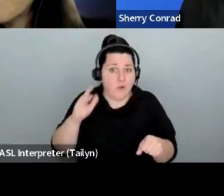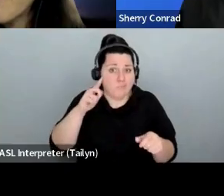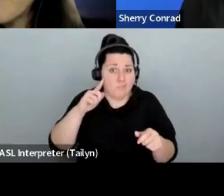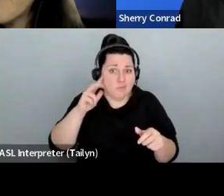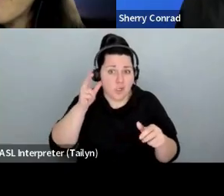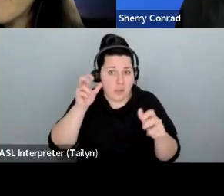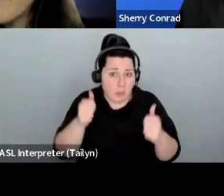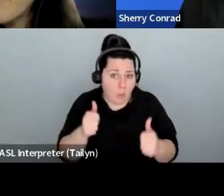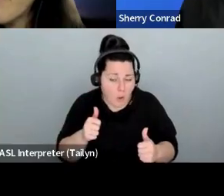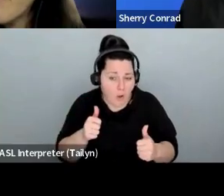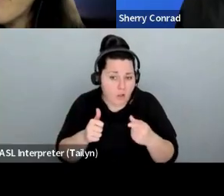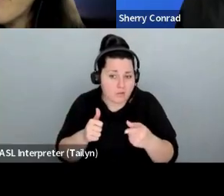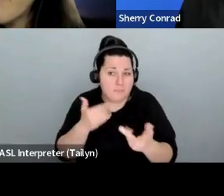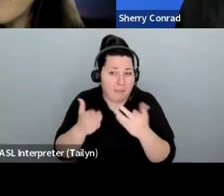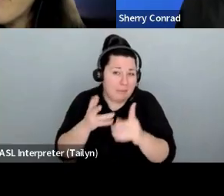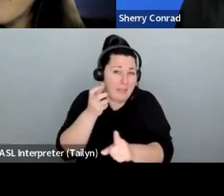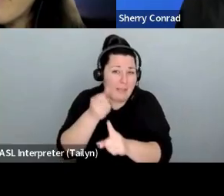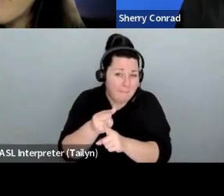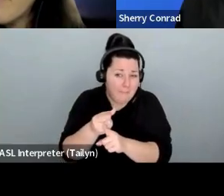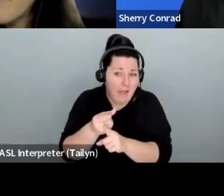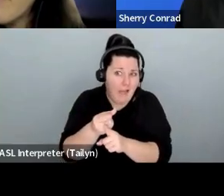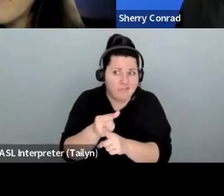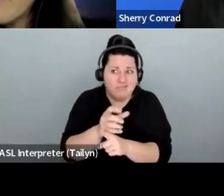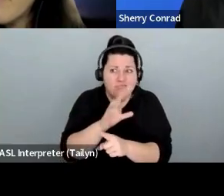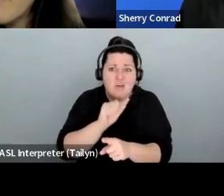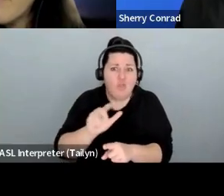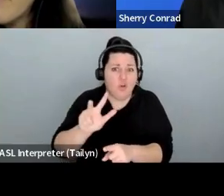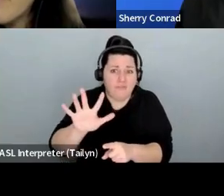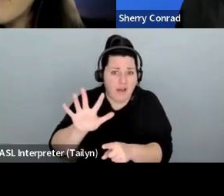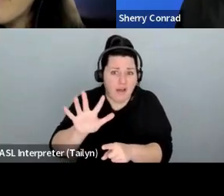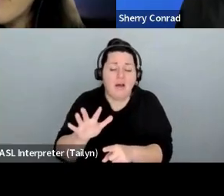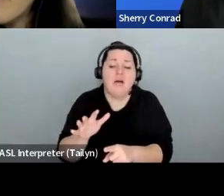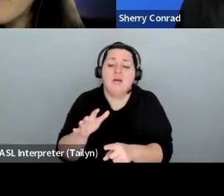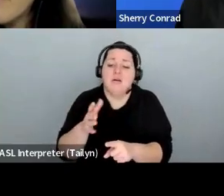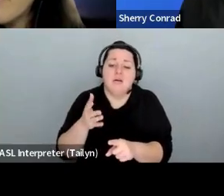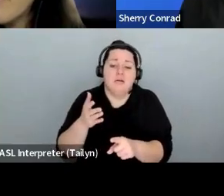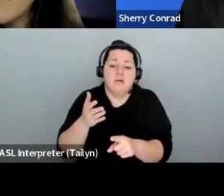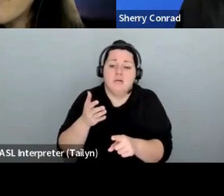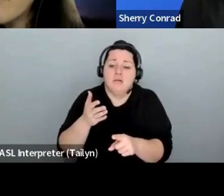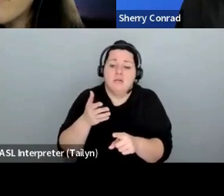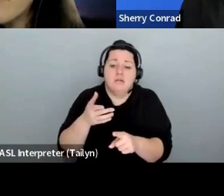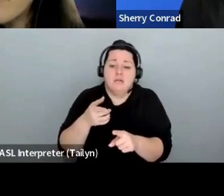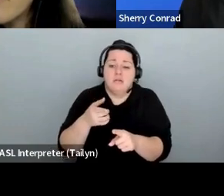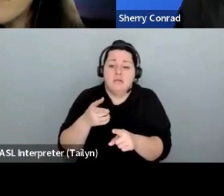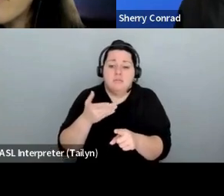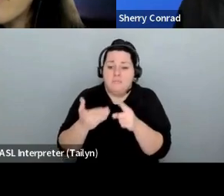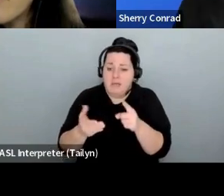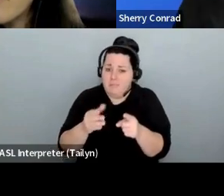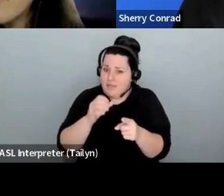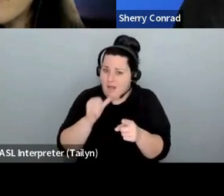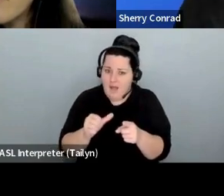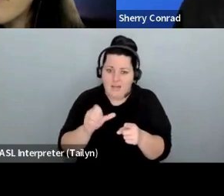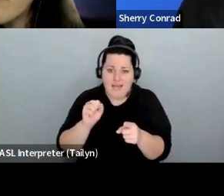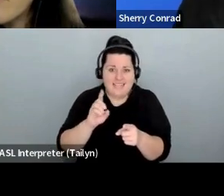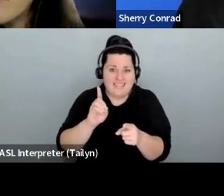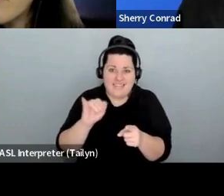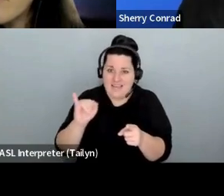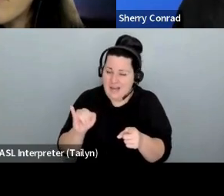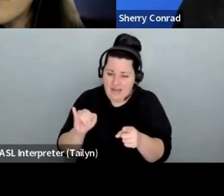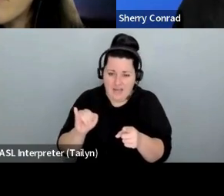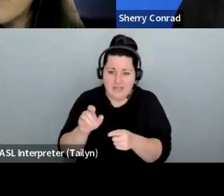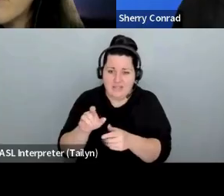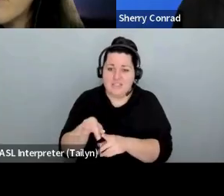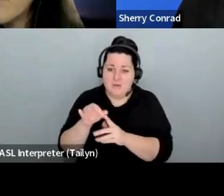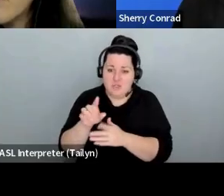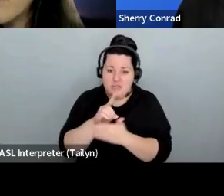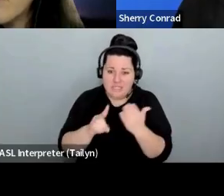loss, but that hearing loss might impact them at the age 35. That might not tag SDI, specially designed instruction, for a DHH